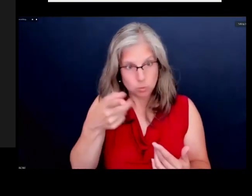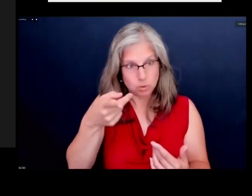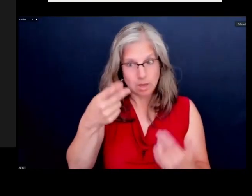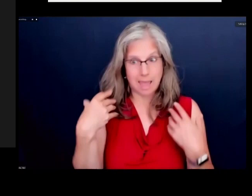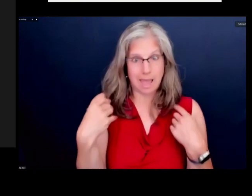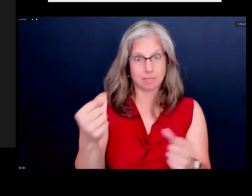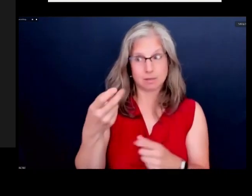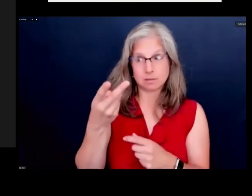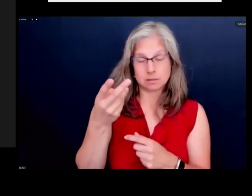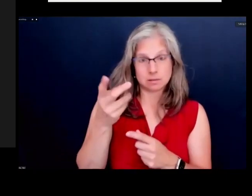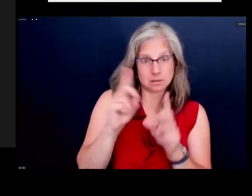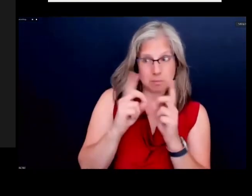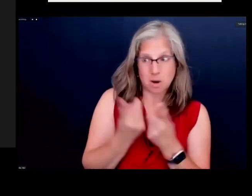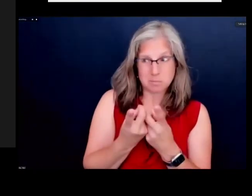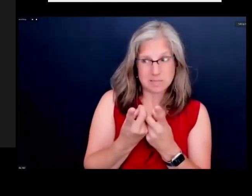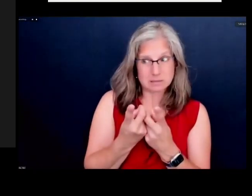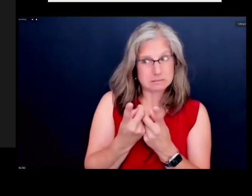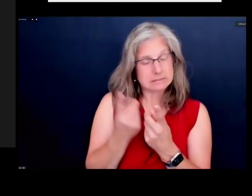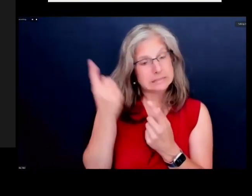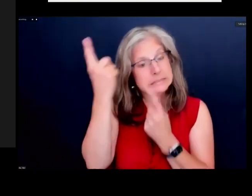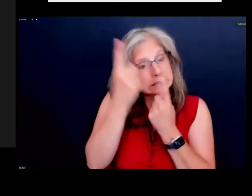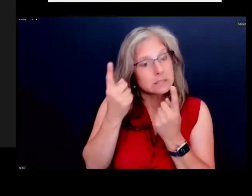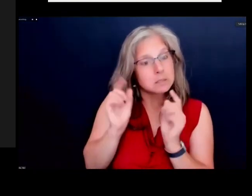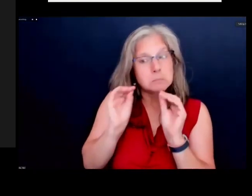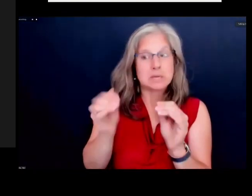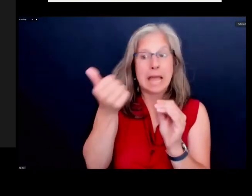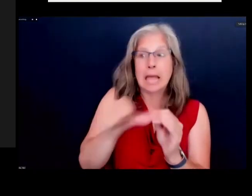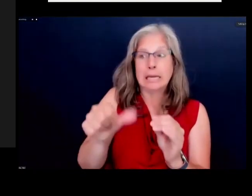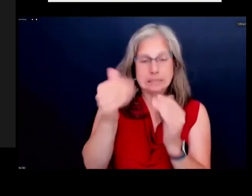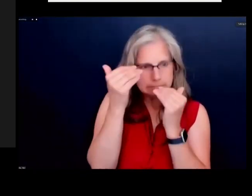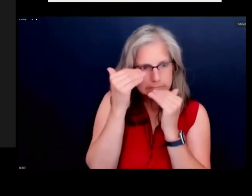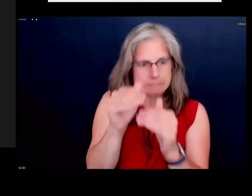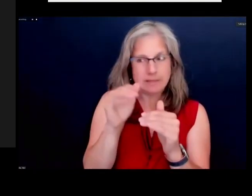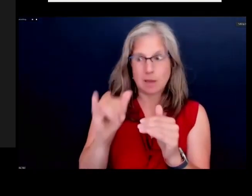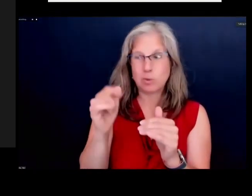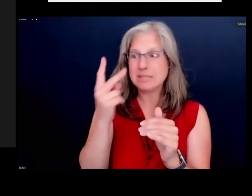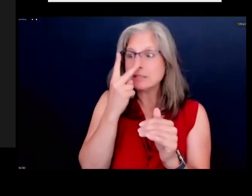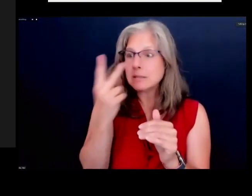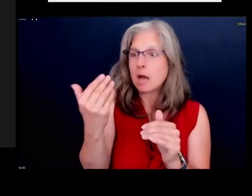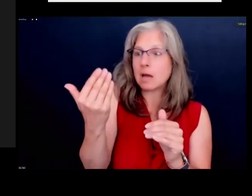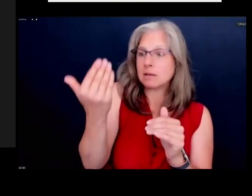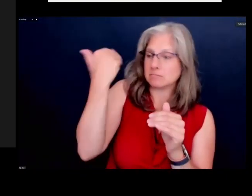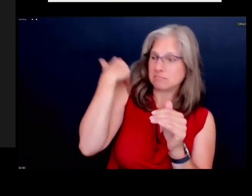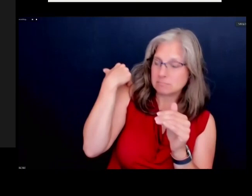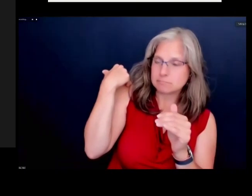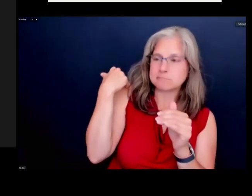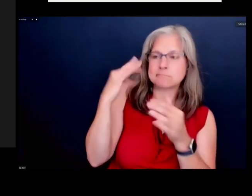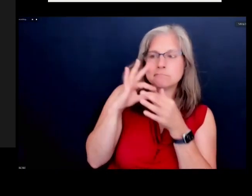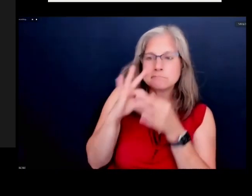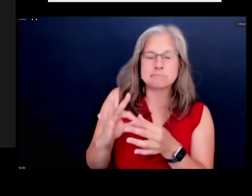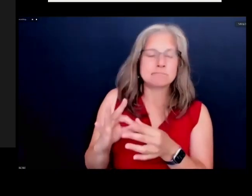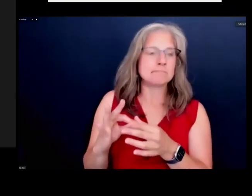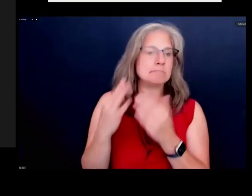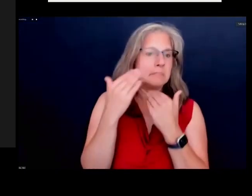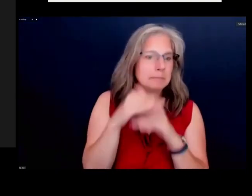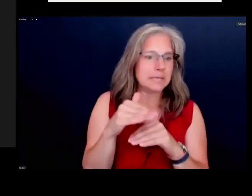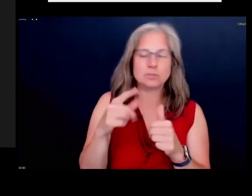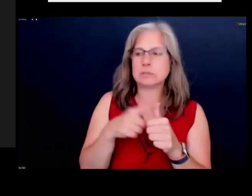would you as a health department consider putting any type of restrictions that we saw during the pandemic when it comes to